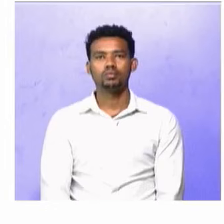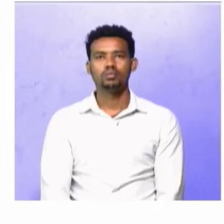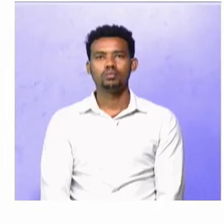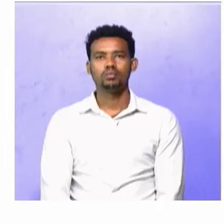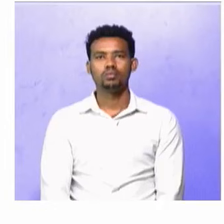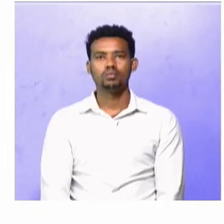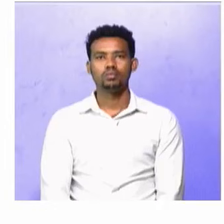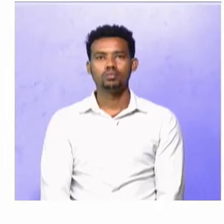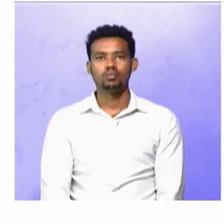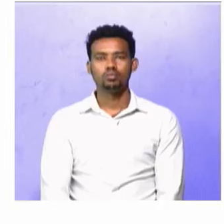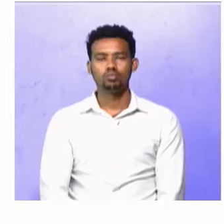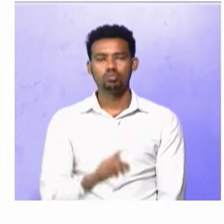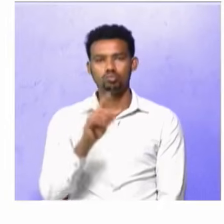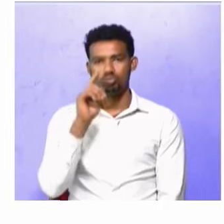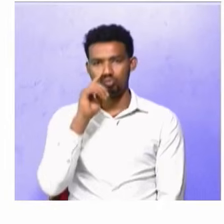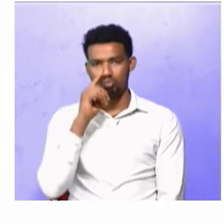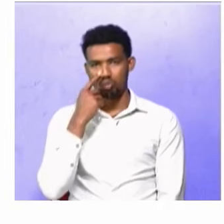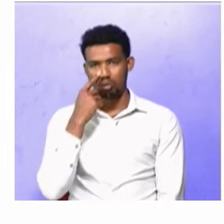boring,